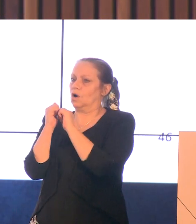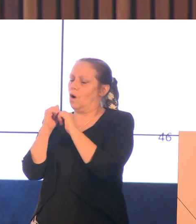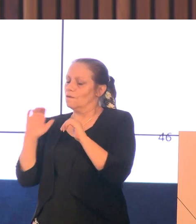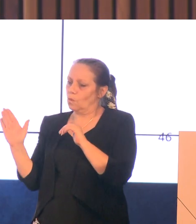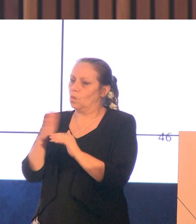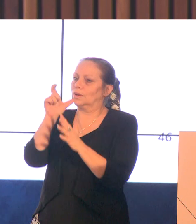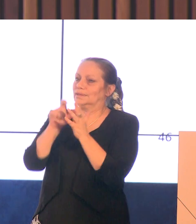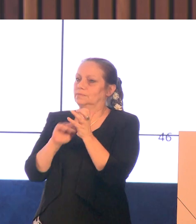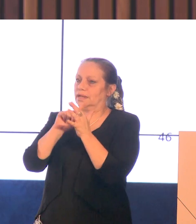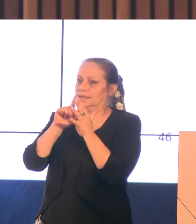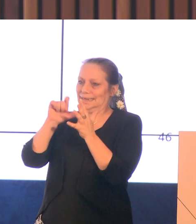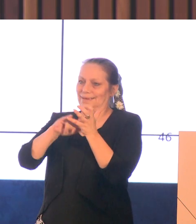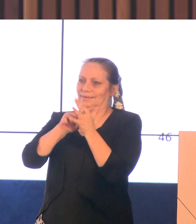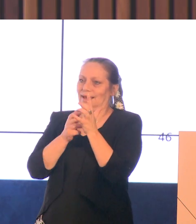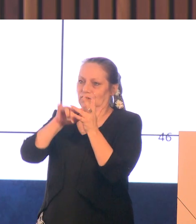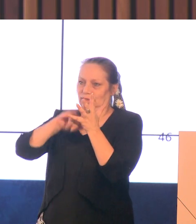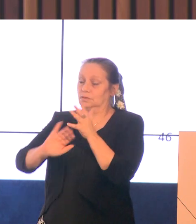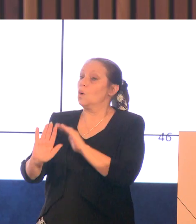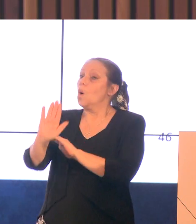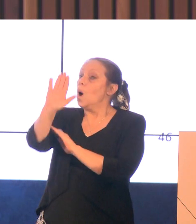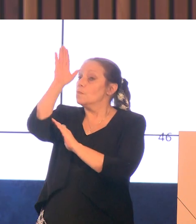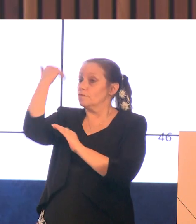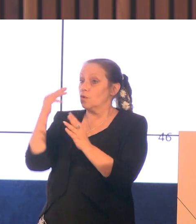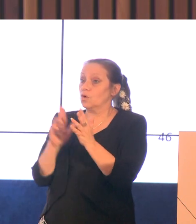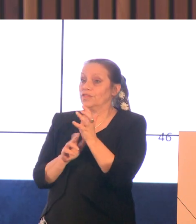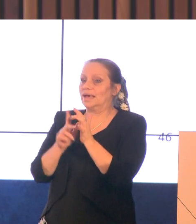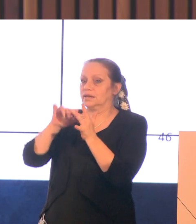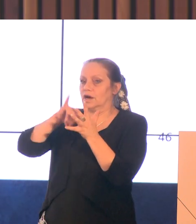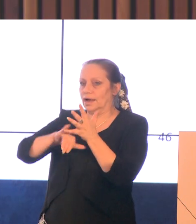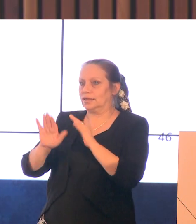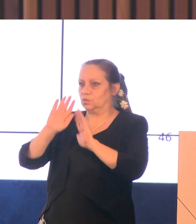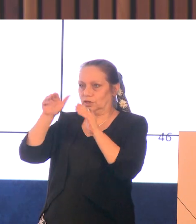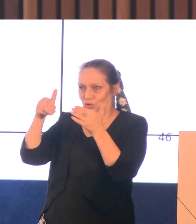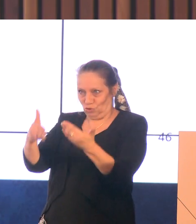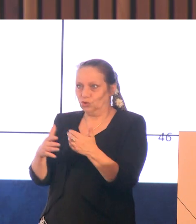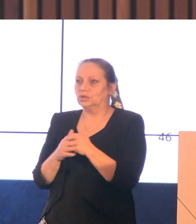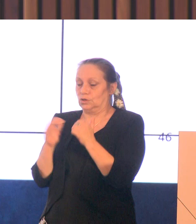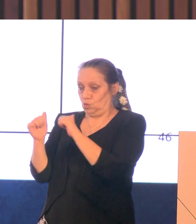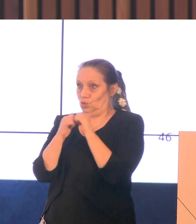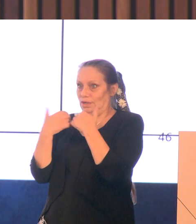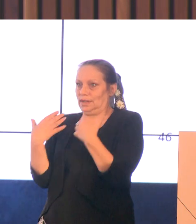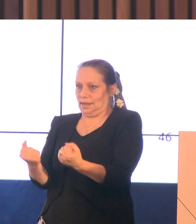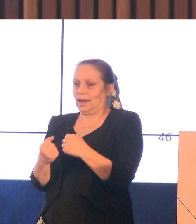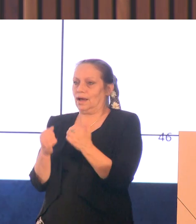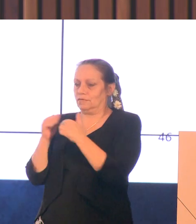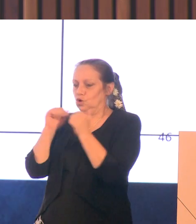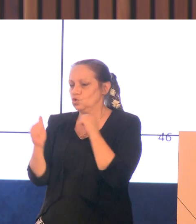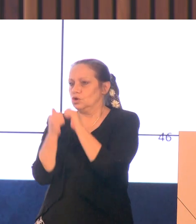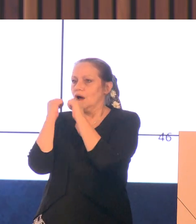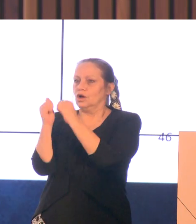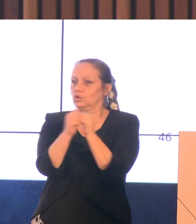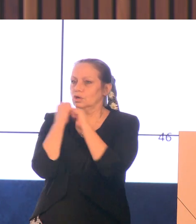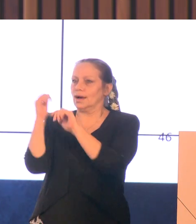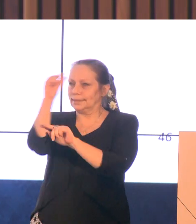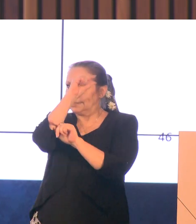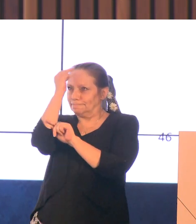disability sector, as we were before the NDIS was introduced. United in our determination to